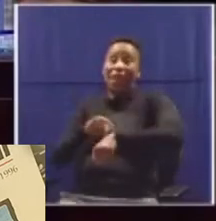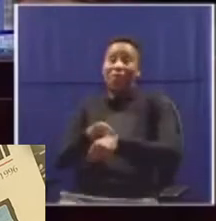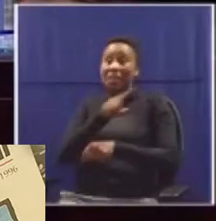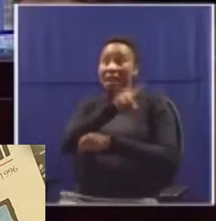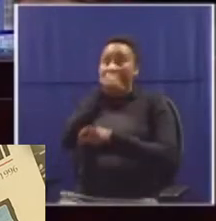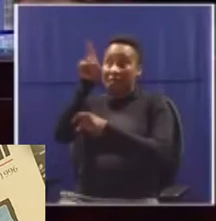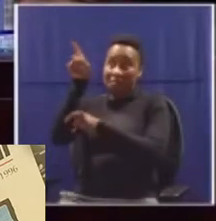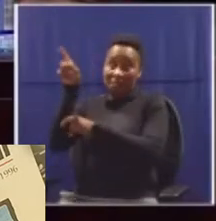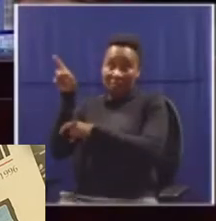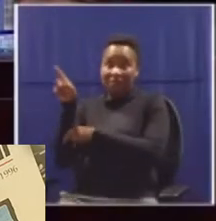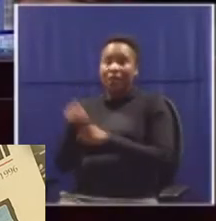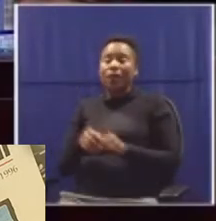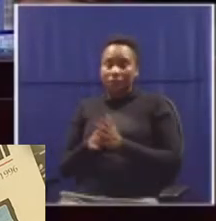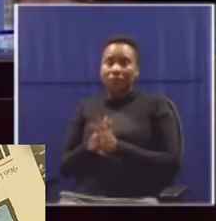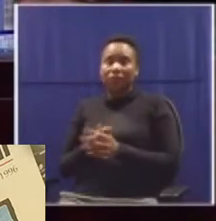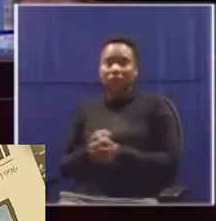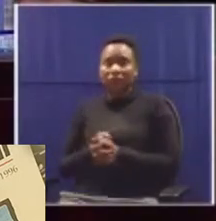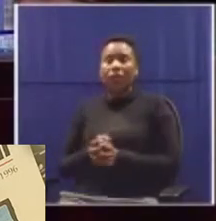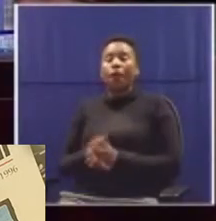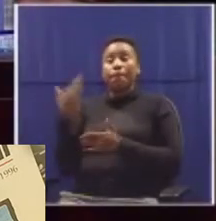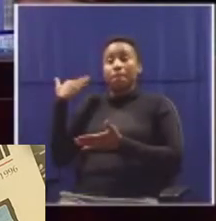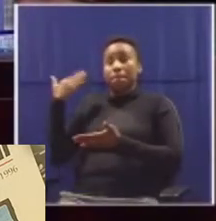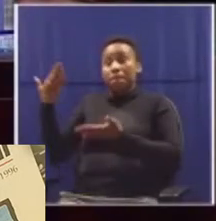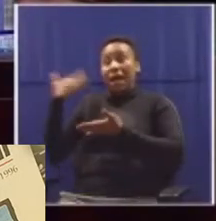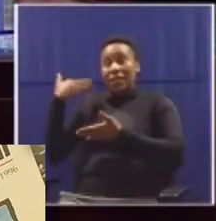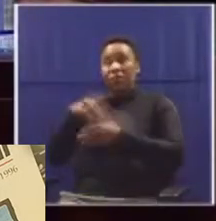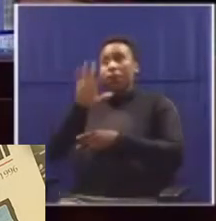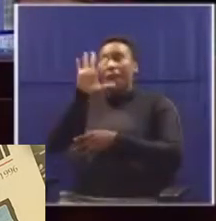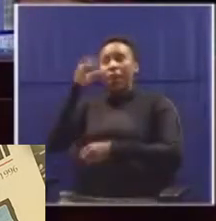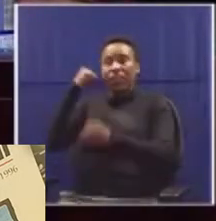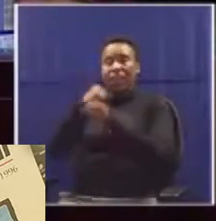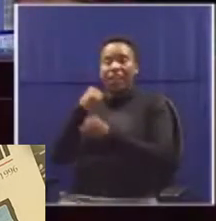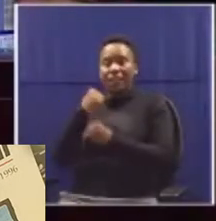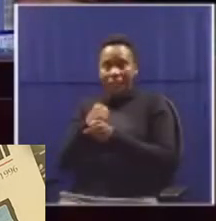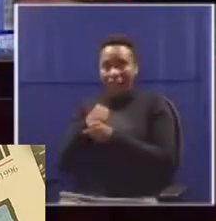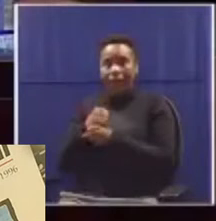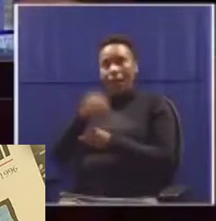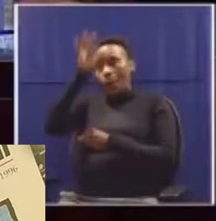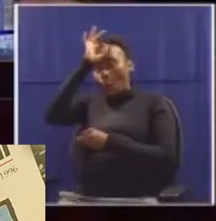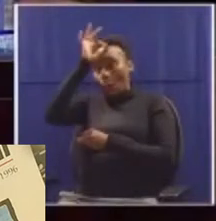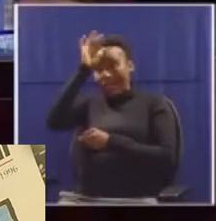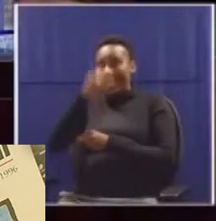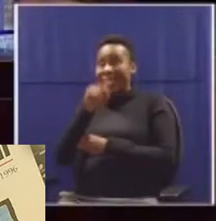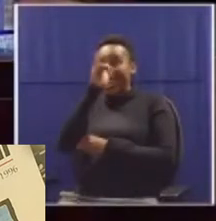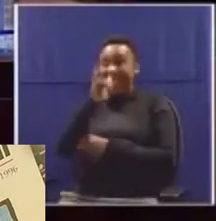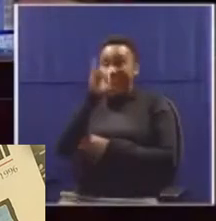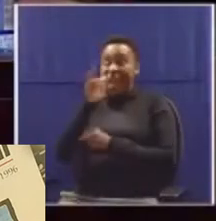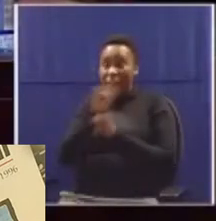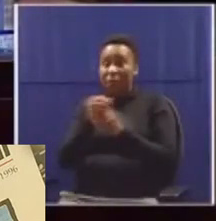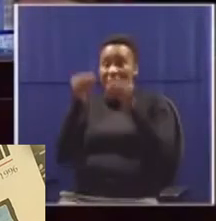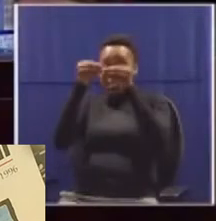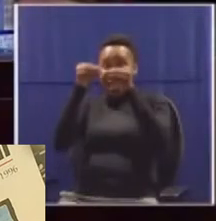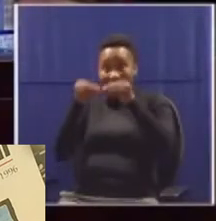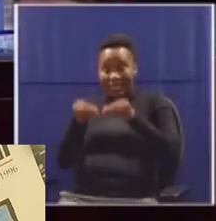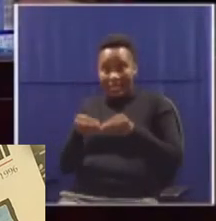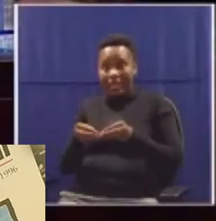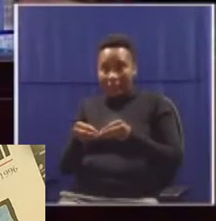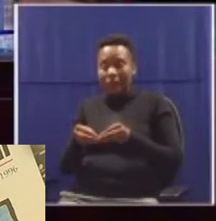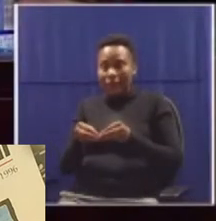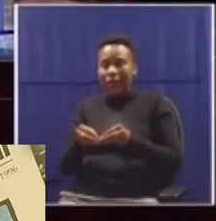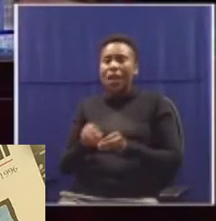countries for the past five years police crime statistics have consistently